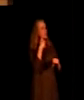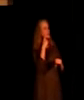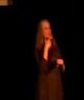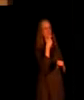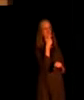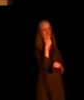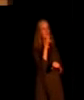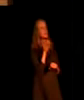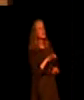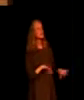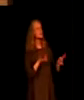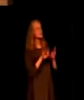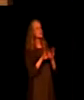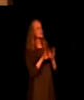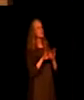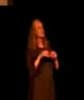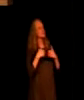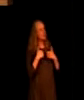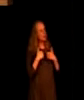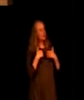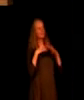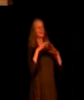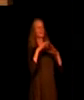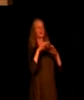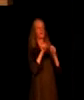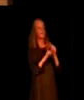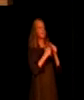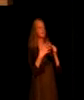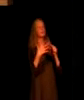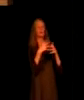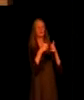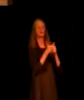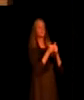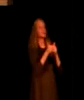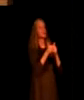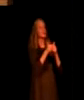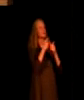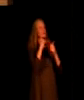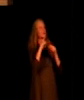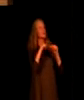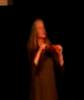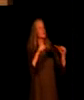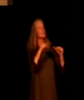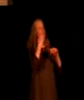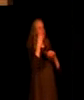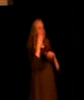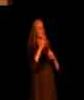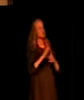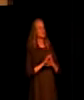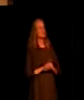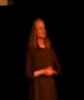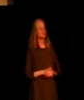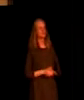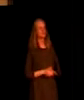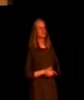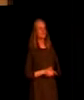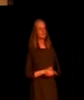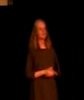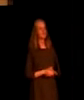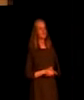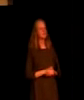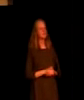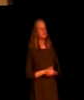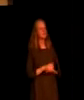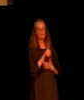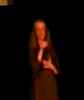essential to have these all together for a variety of reasons, and efficiency